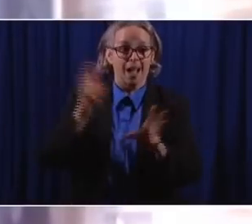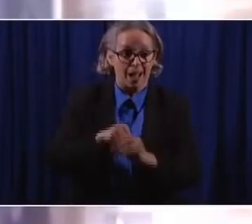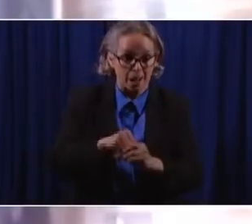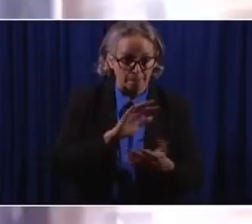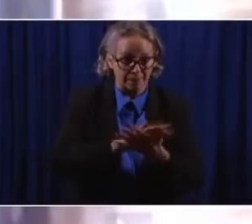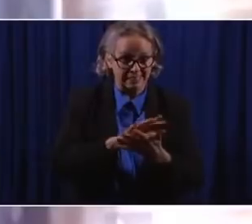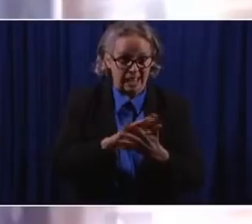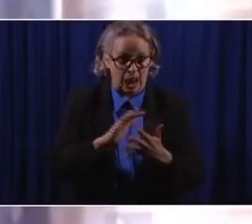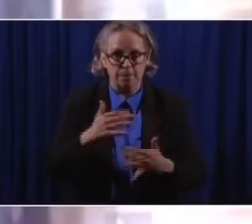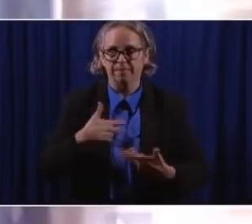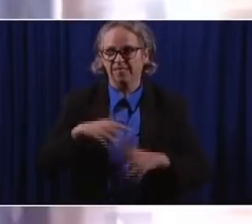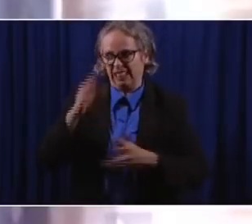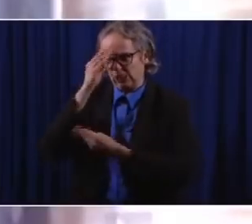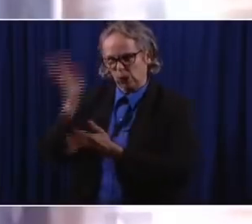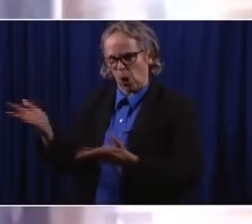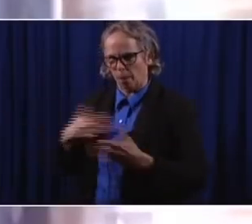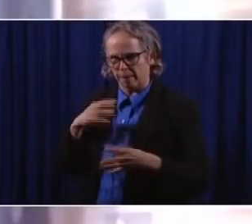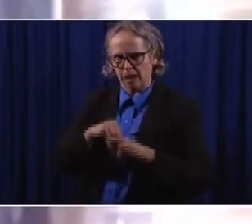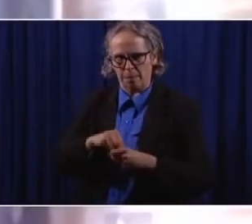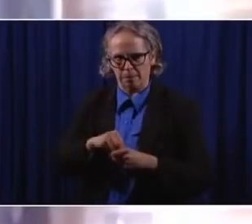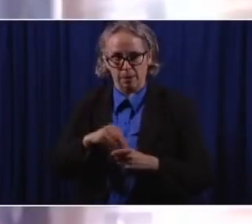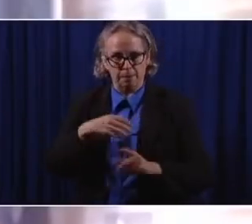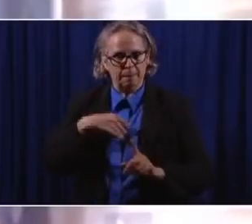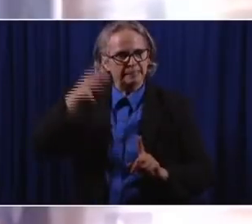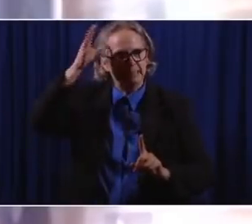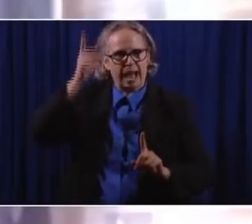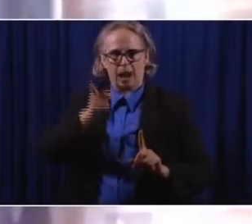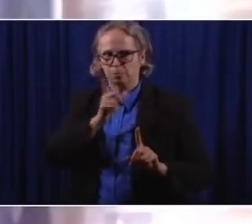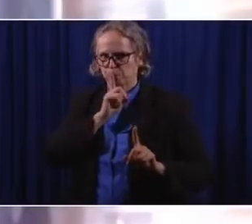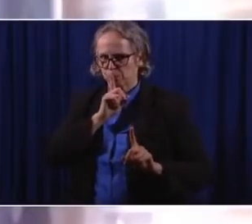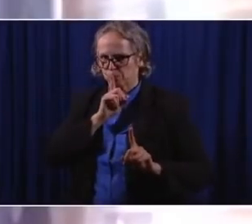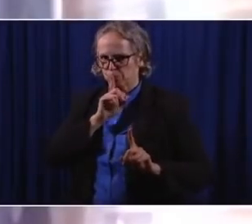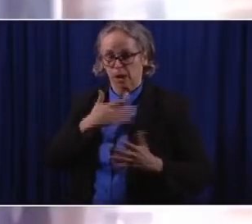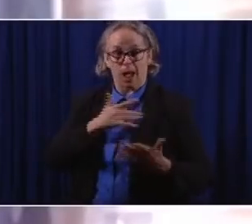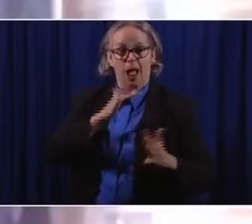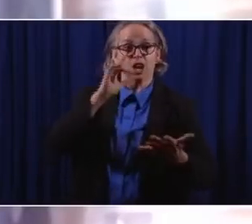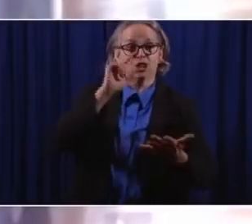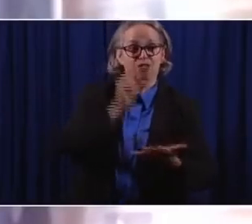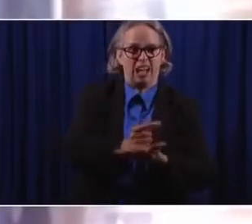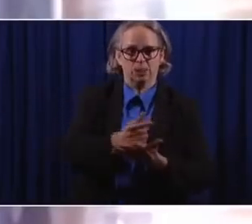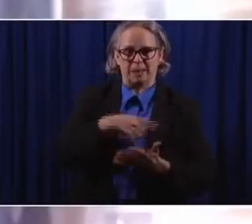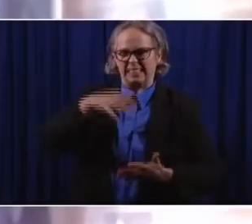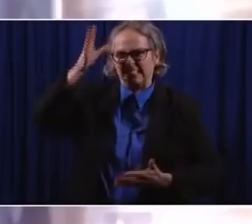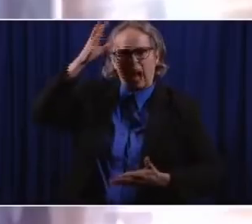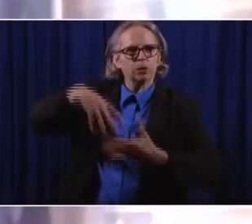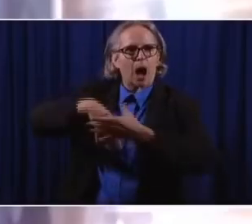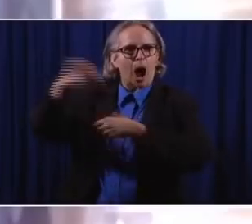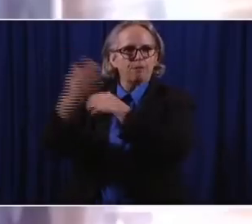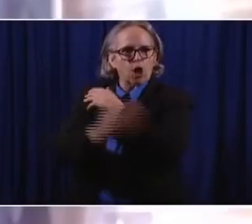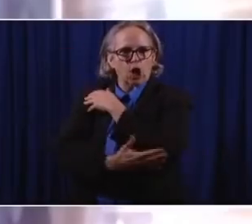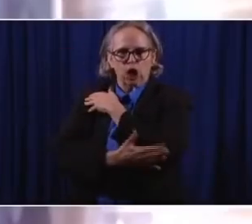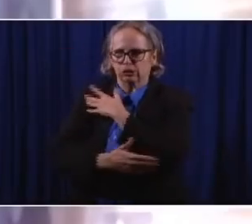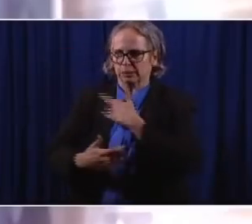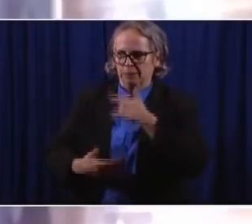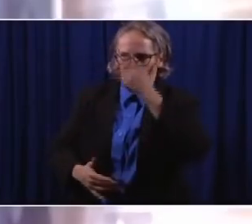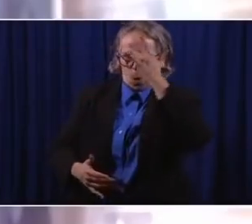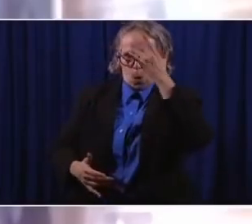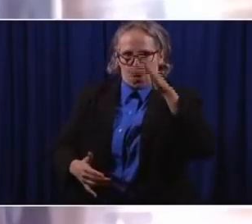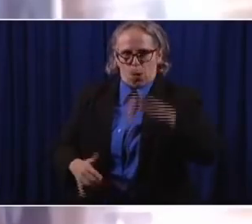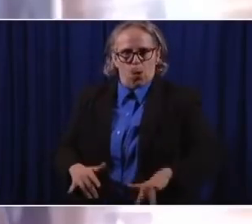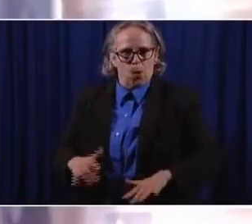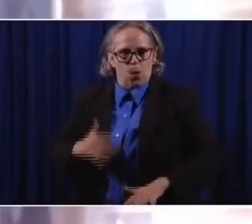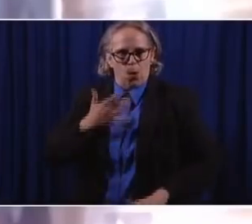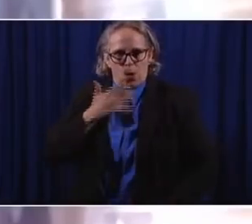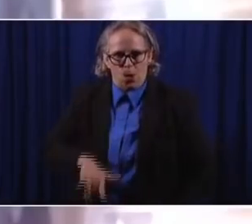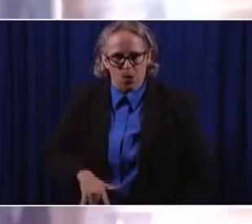good. I value education and training, so I do have my bachelor's and master's in criminal justice. Prior to coming into